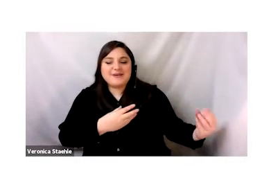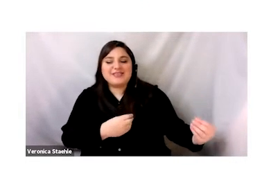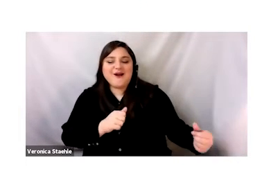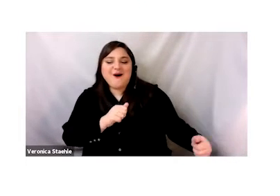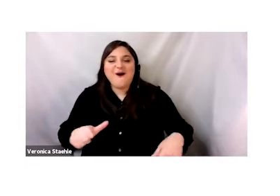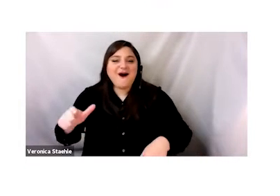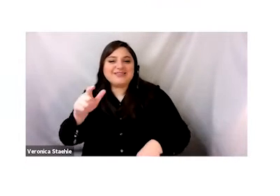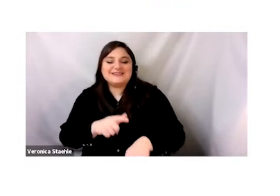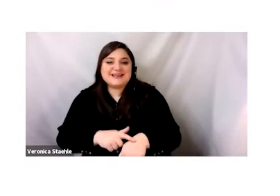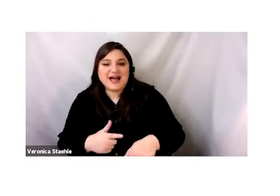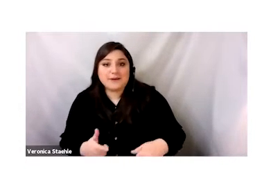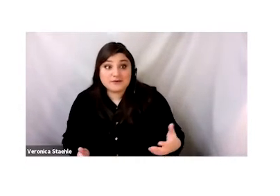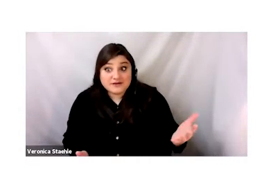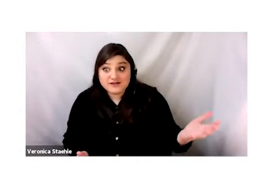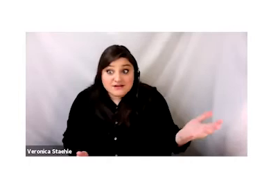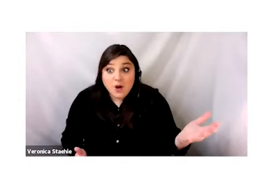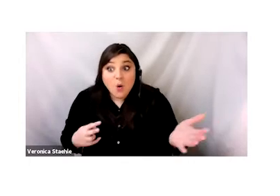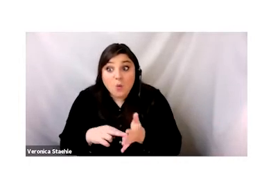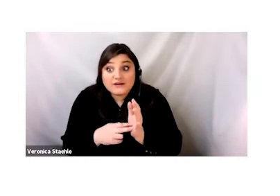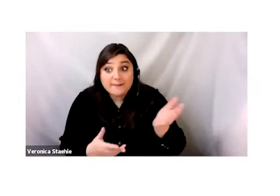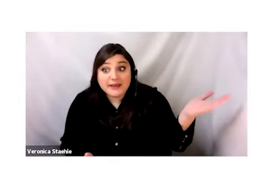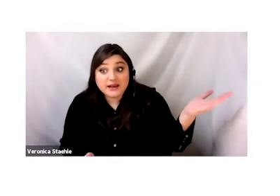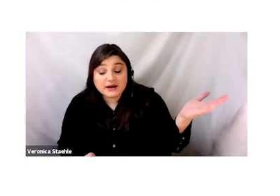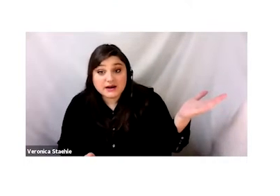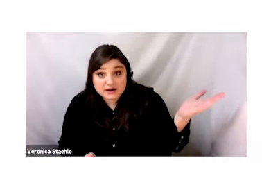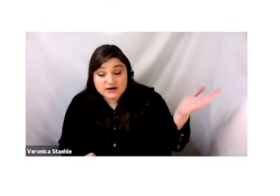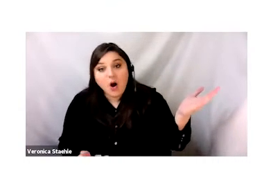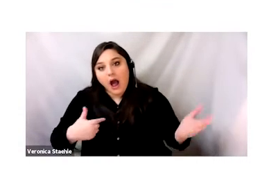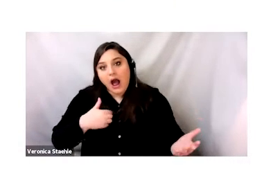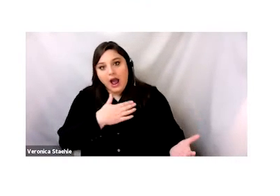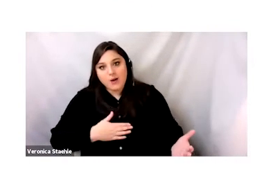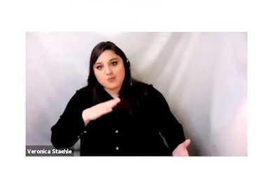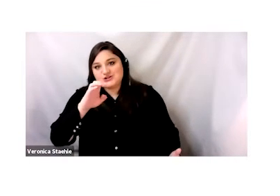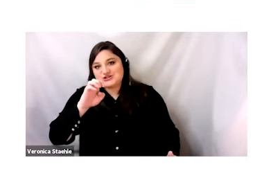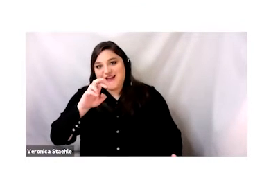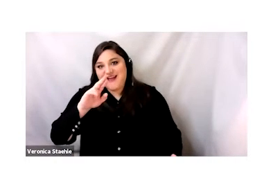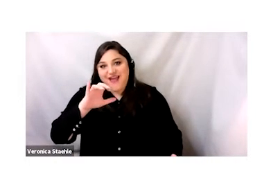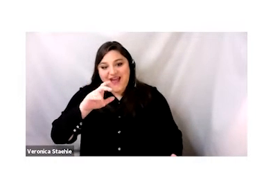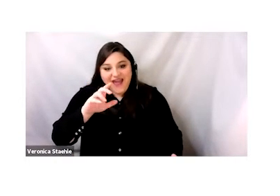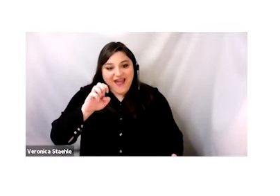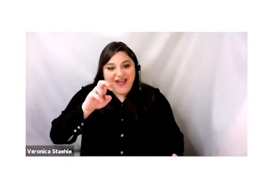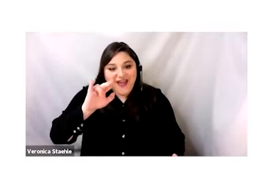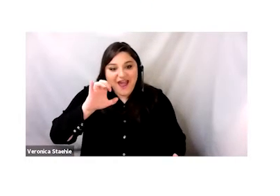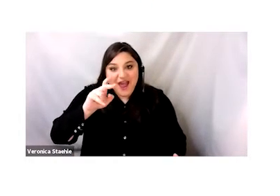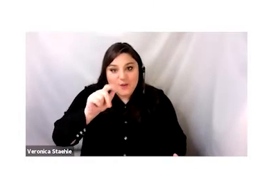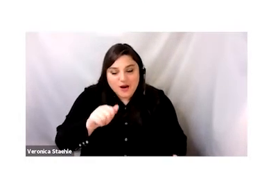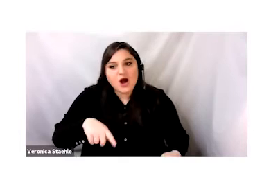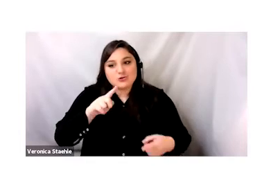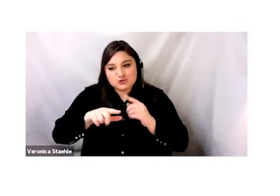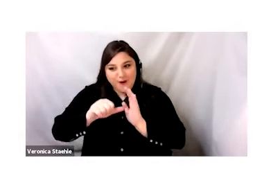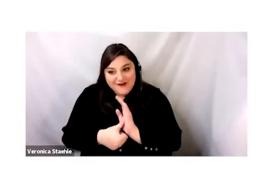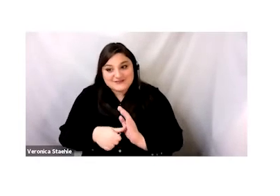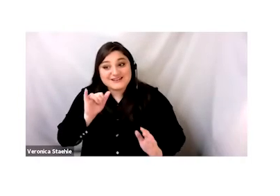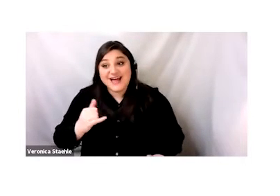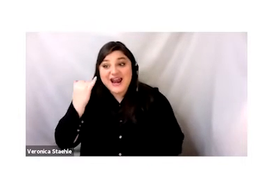And I appreciate Erica really calling out that if you need that framing to actually show up in spaces, then